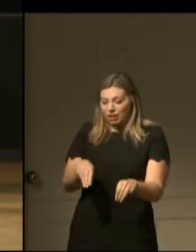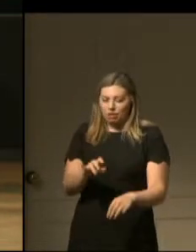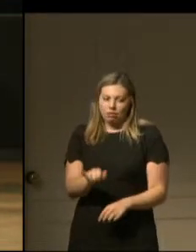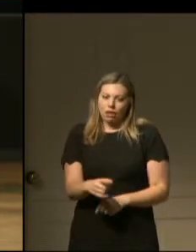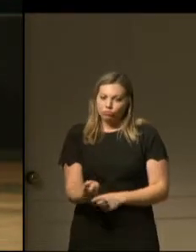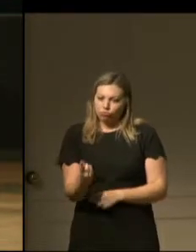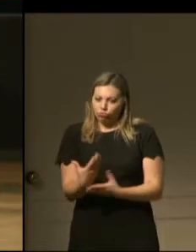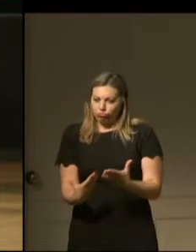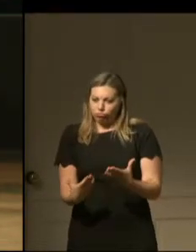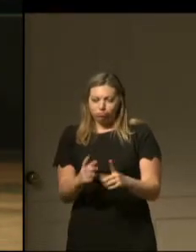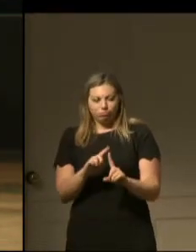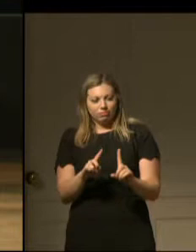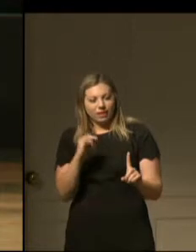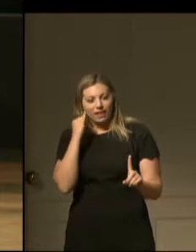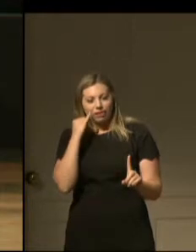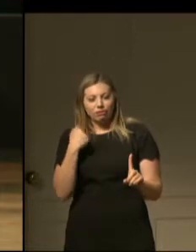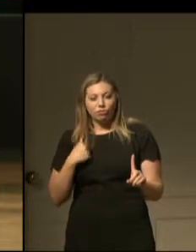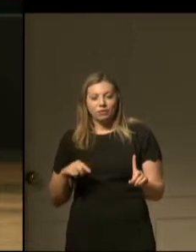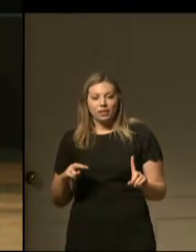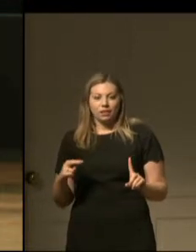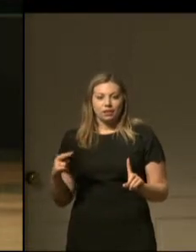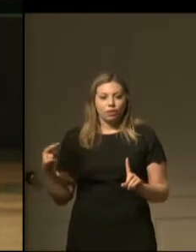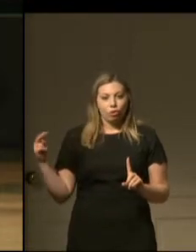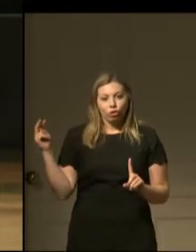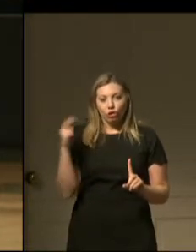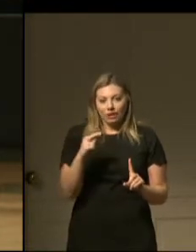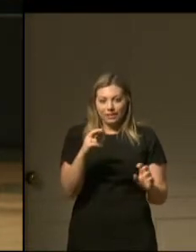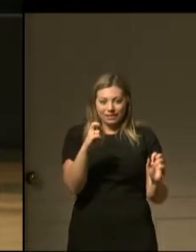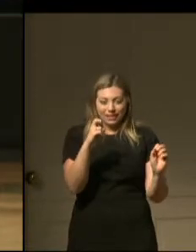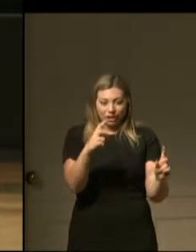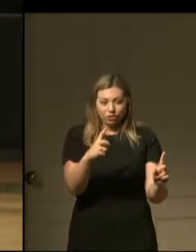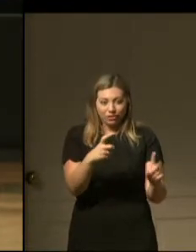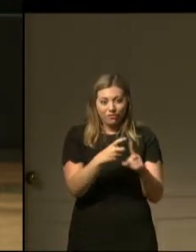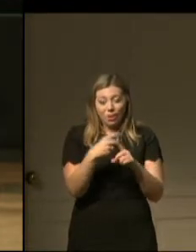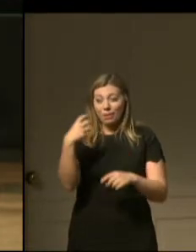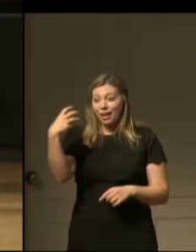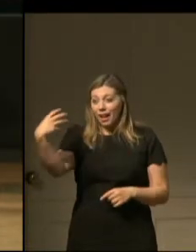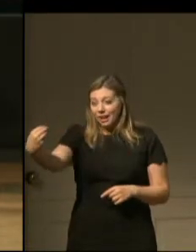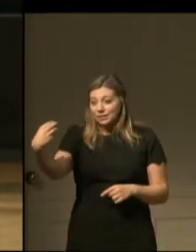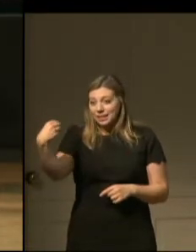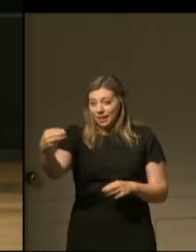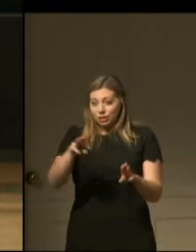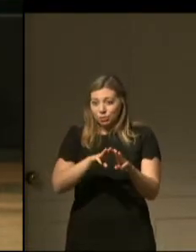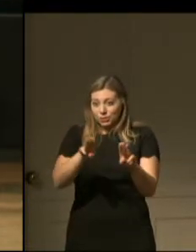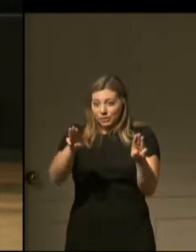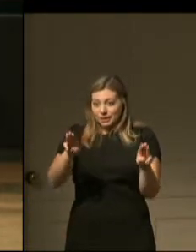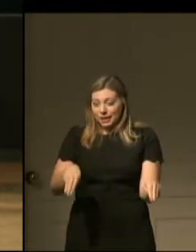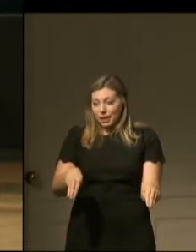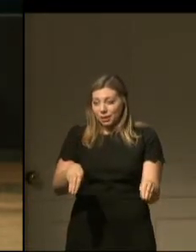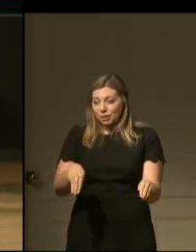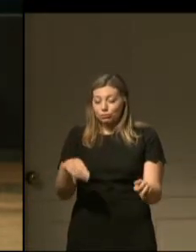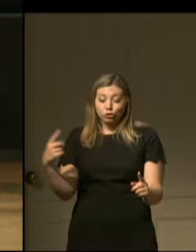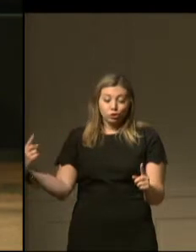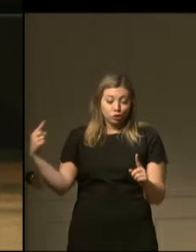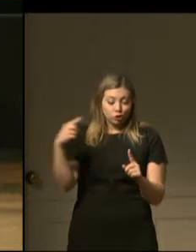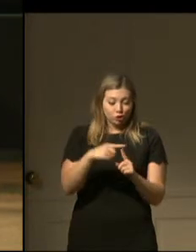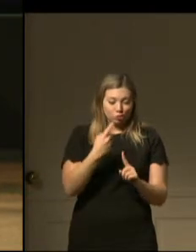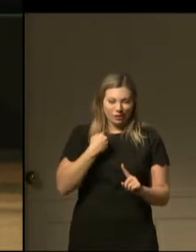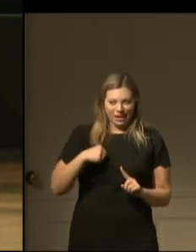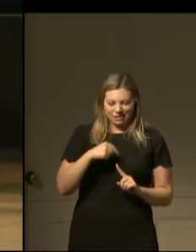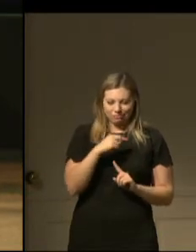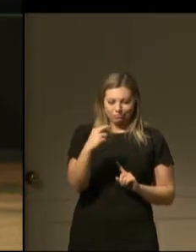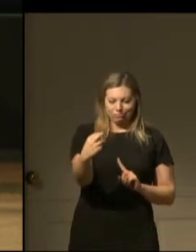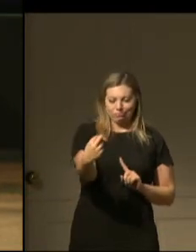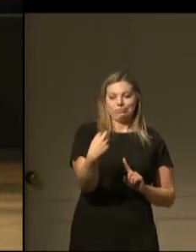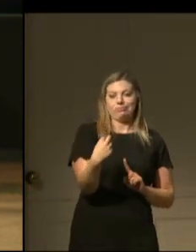one thing. Looking at education from outside of the museums into us,